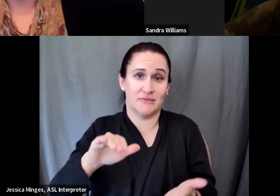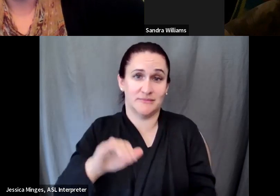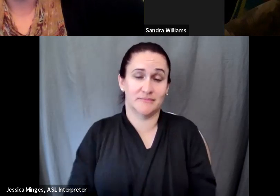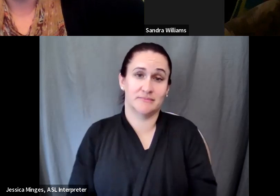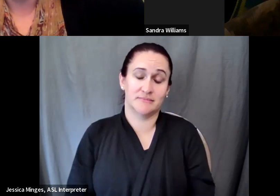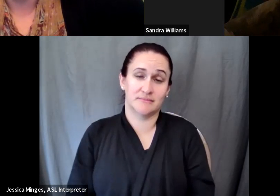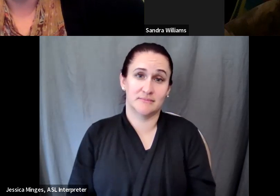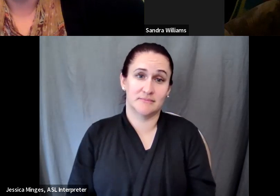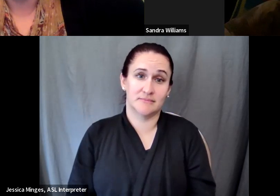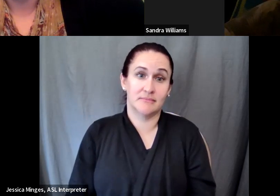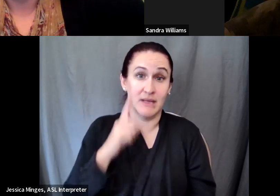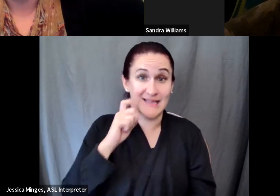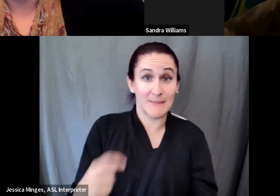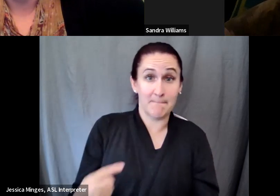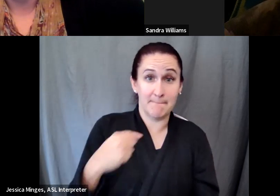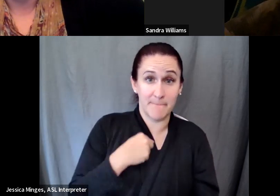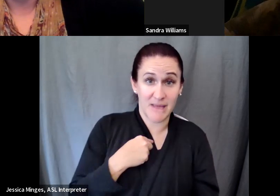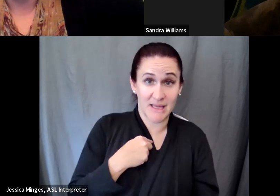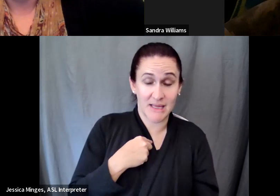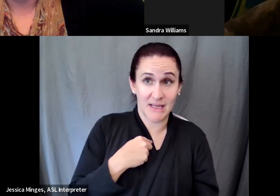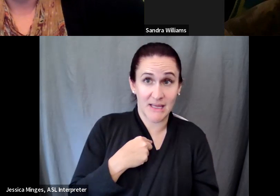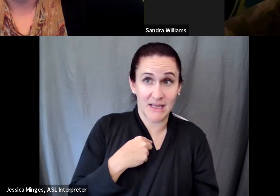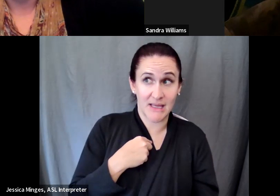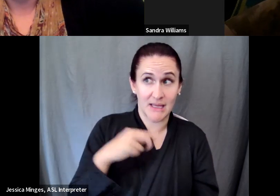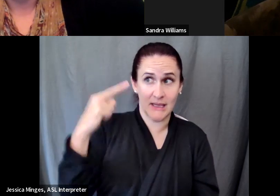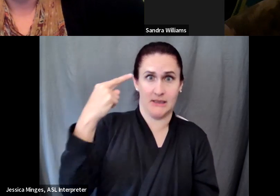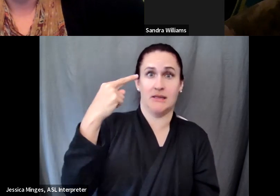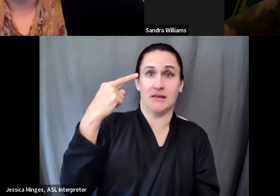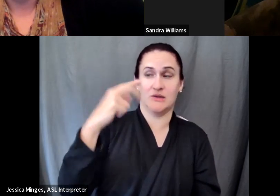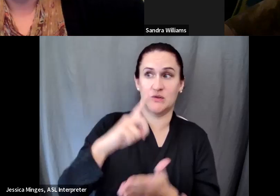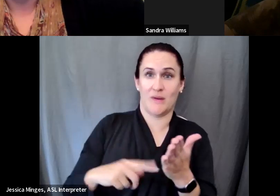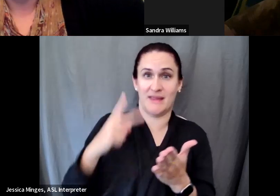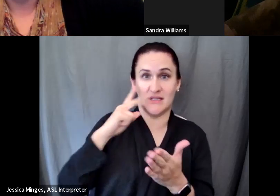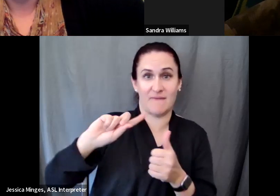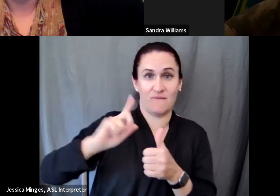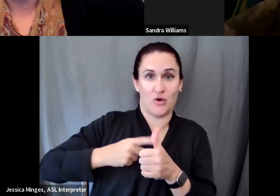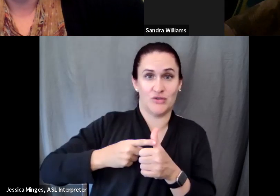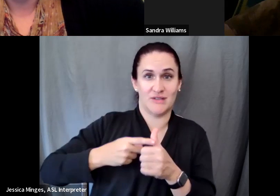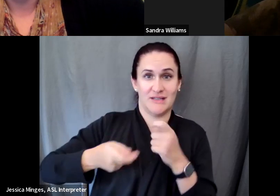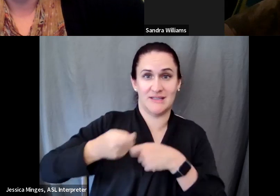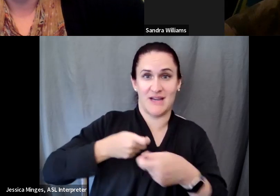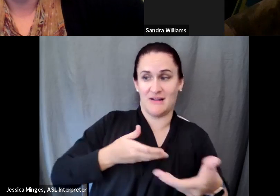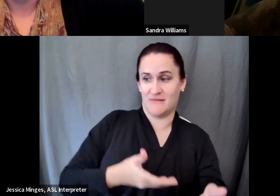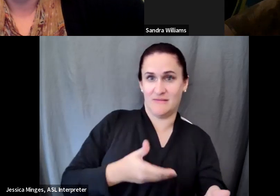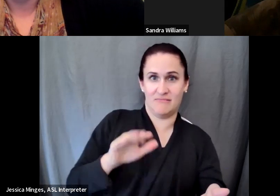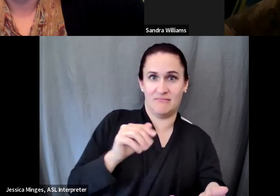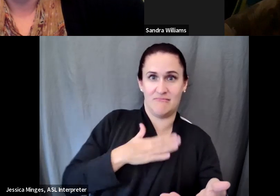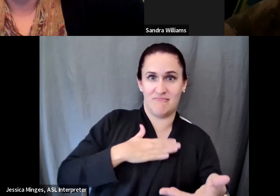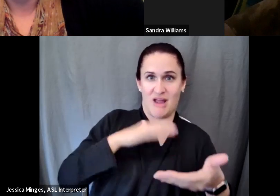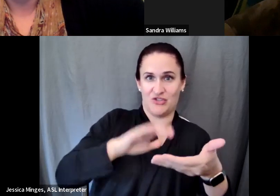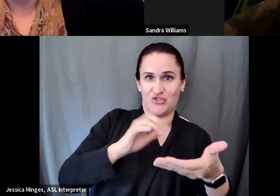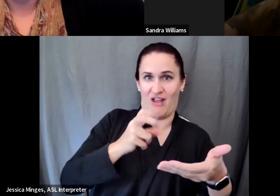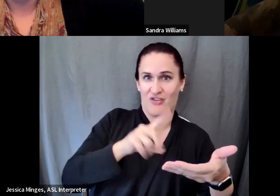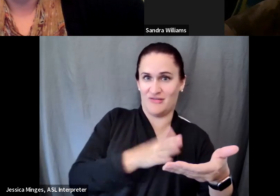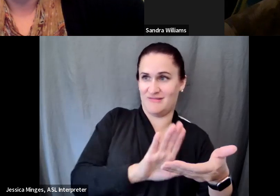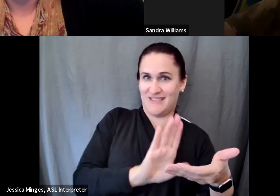Because me is what they seem to see rather than my child and